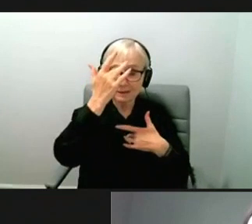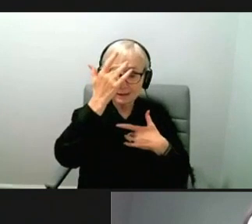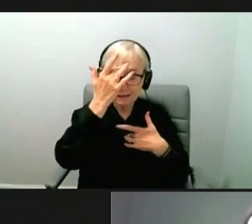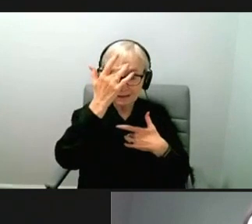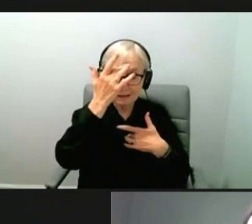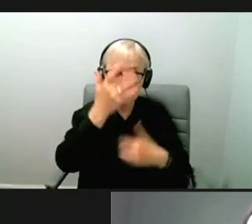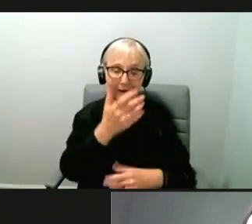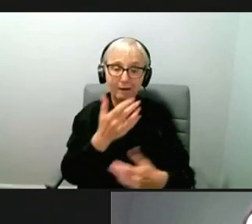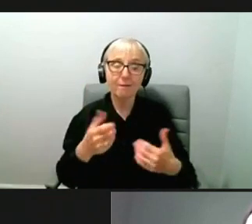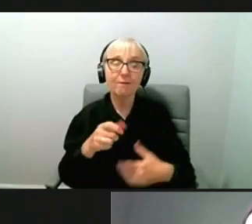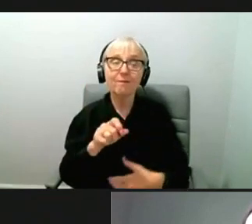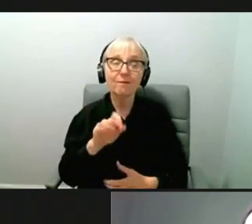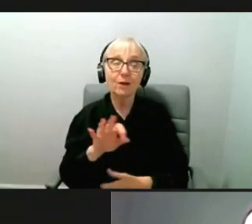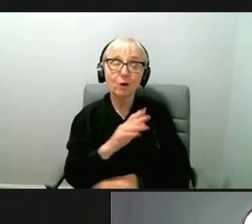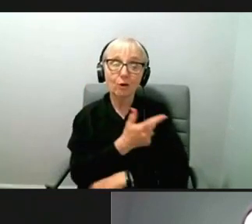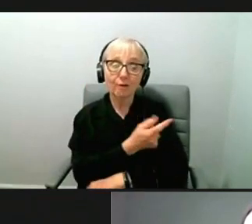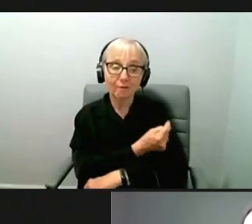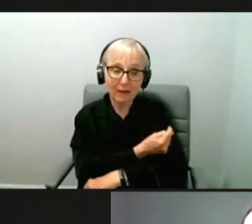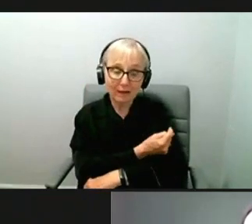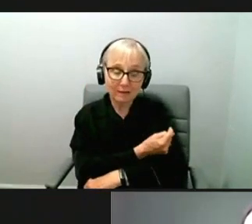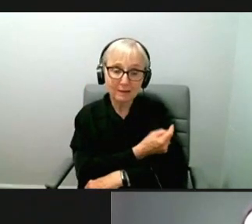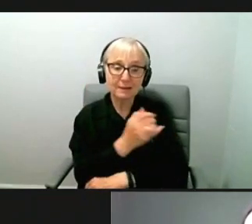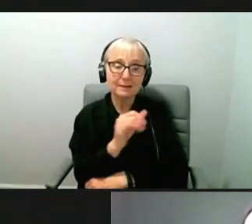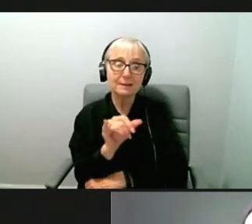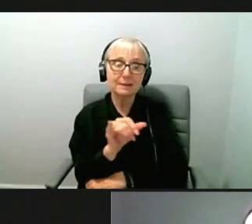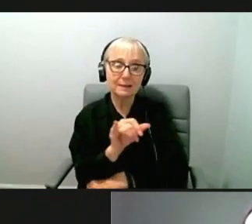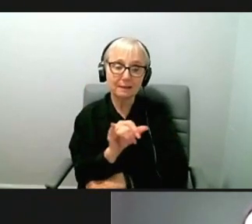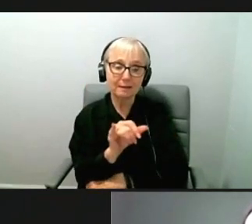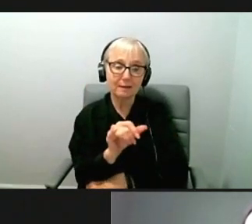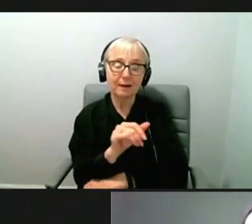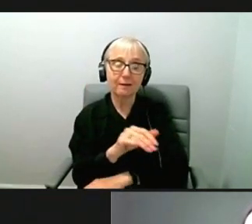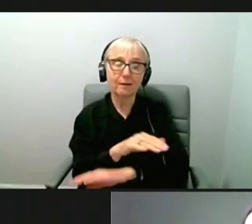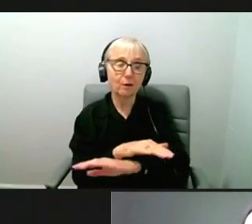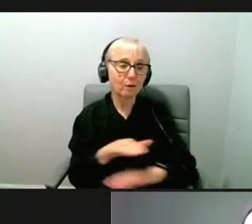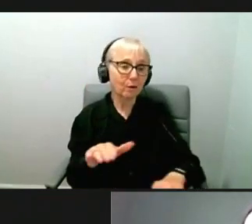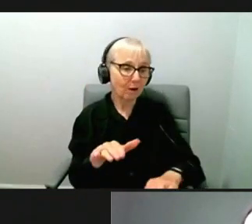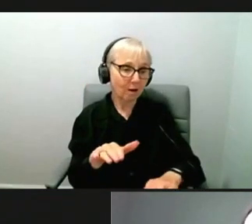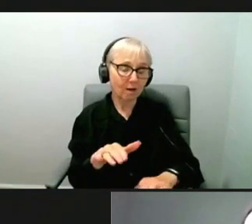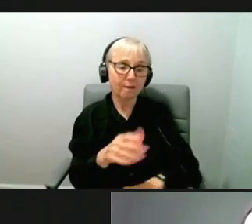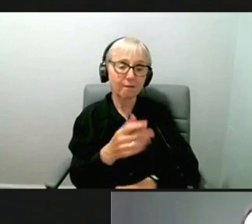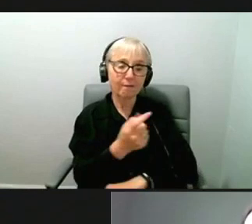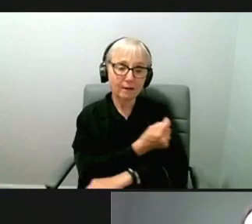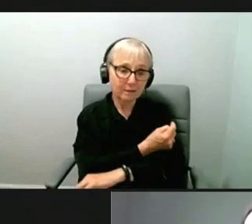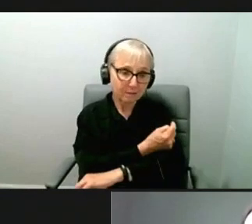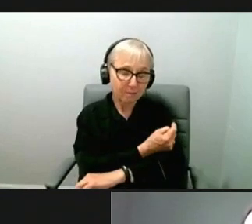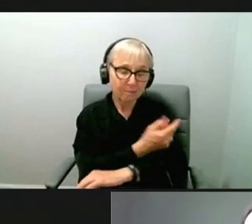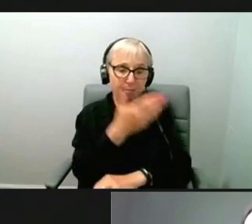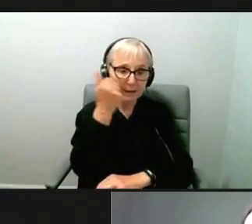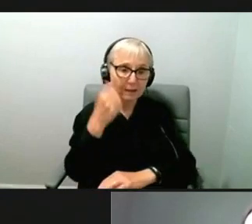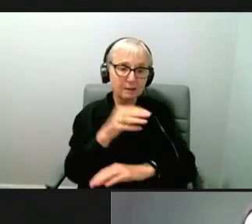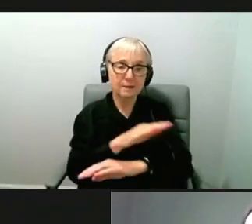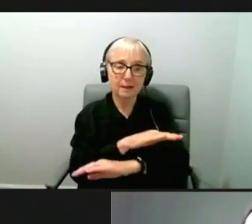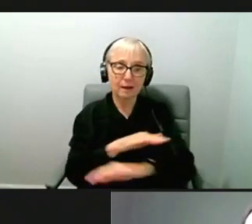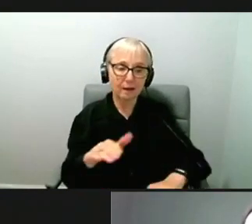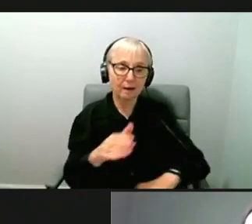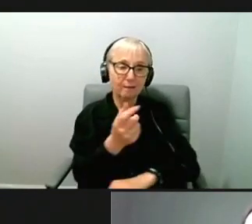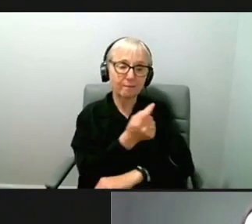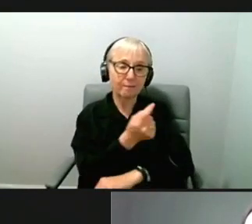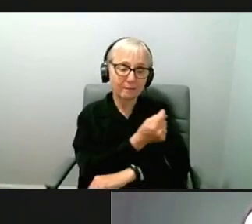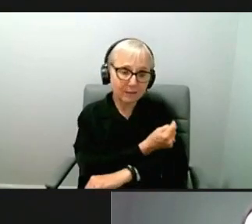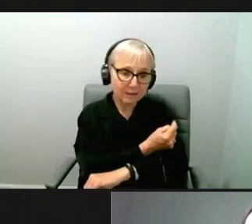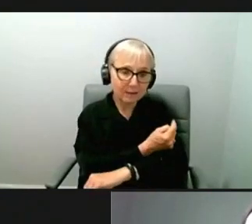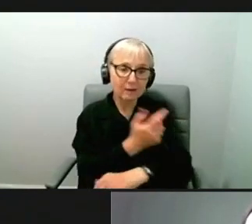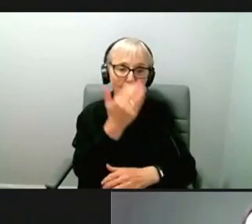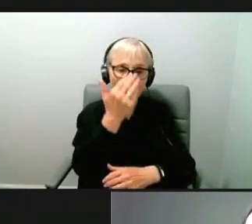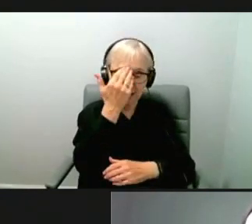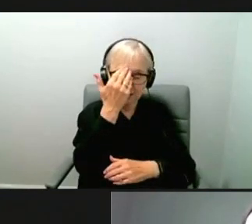you're vaccinated, is similar to if you're unvaccinated, because the unvaccinated folks have all gotten it before. So we all